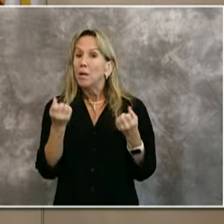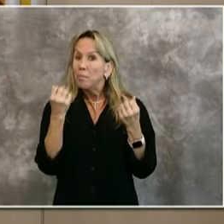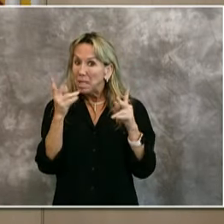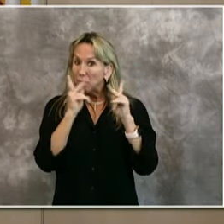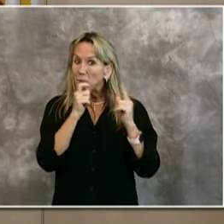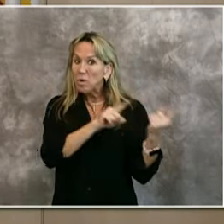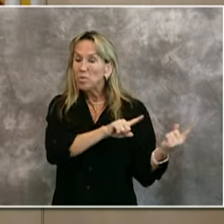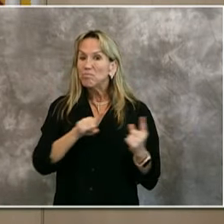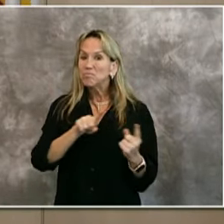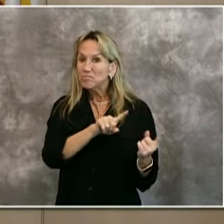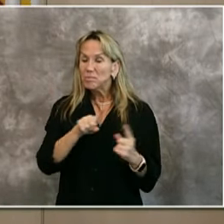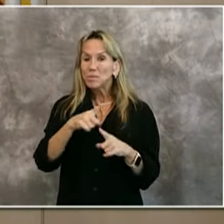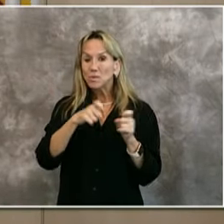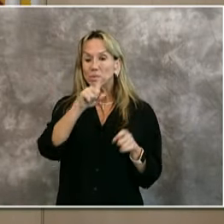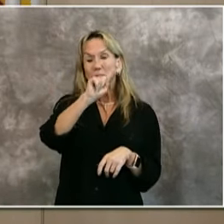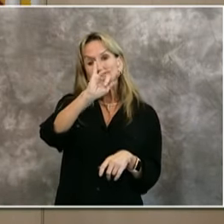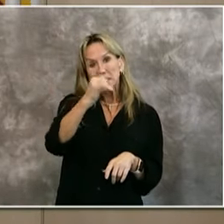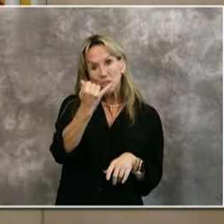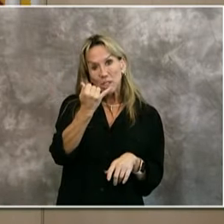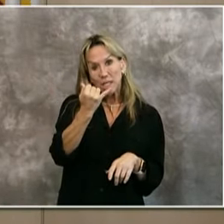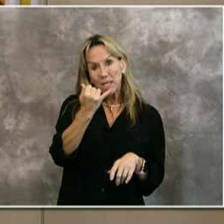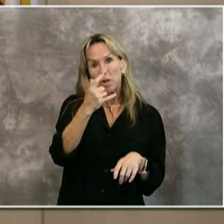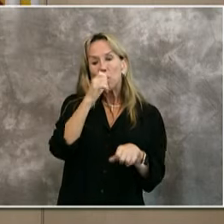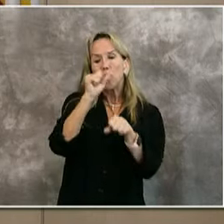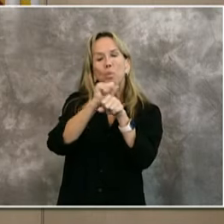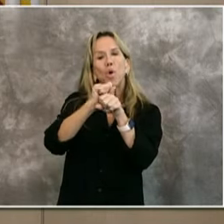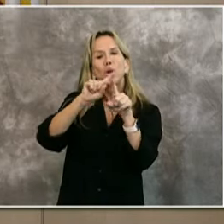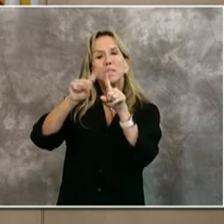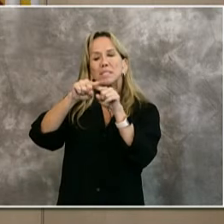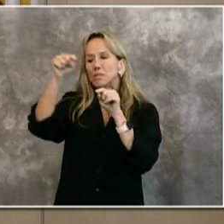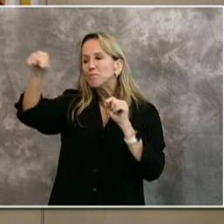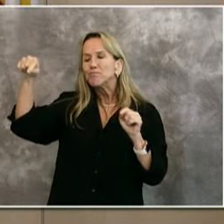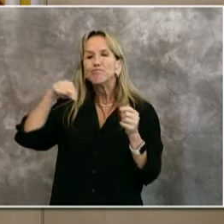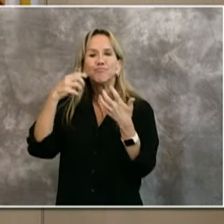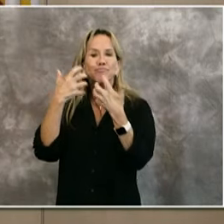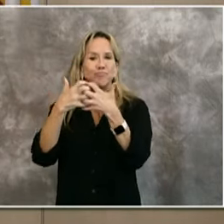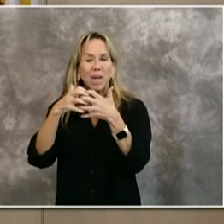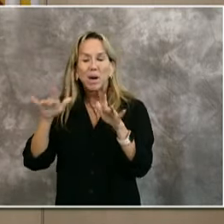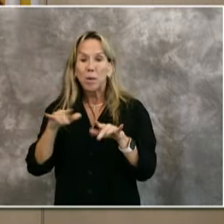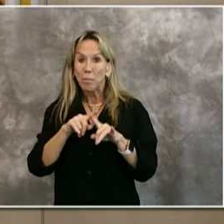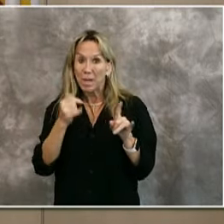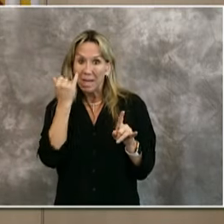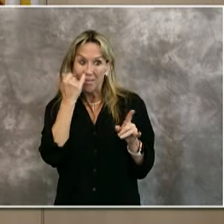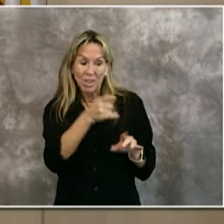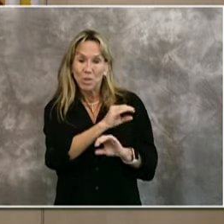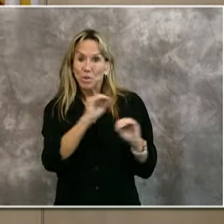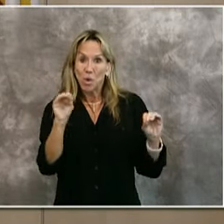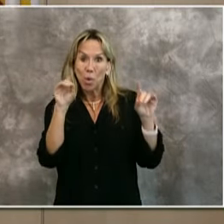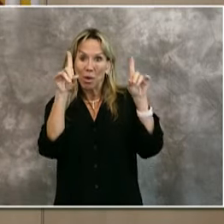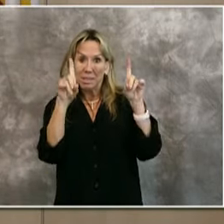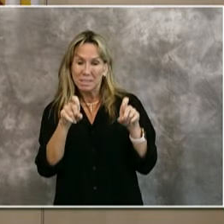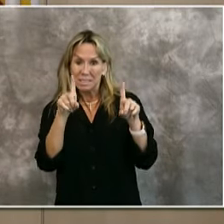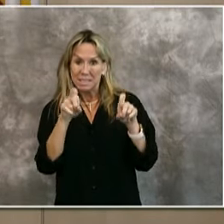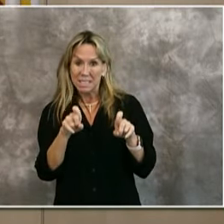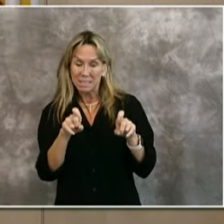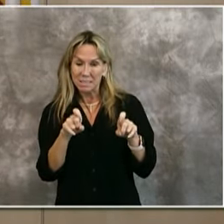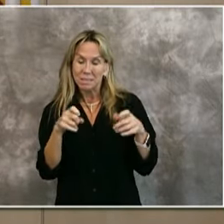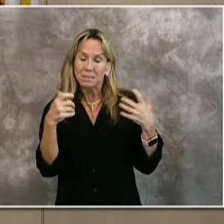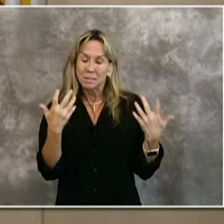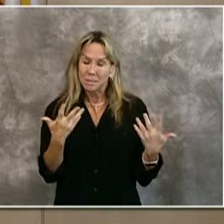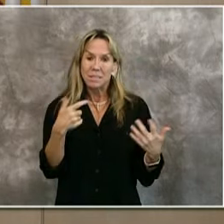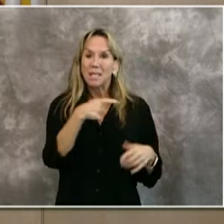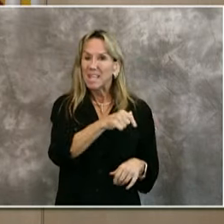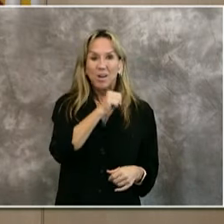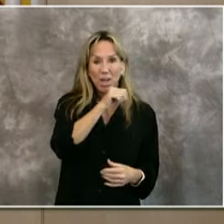individuals are working at various manufacturers, but if they're not being tested, then they don't contribute to